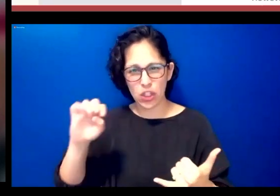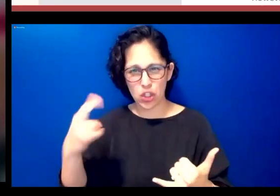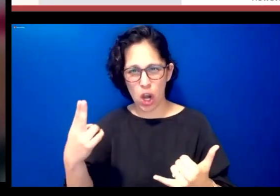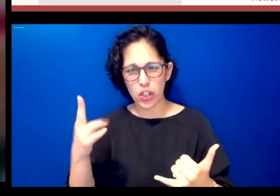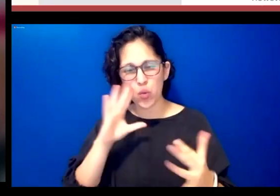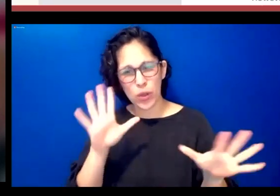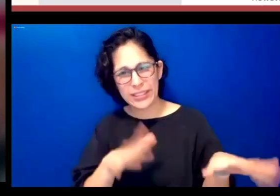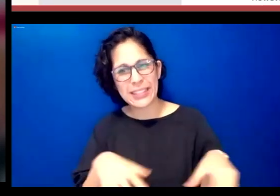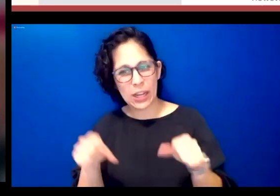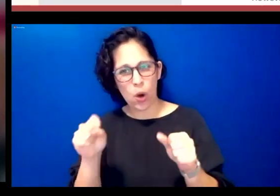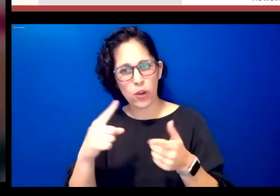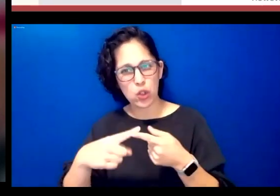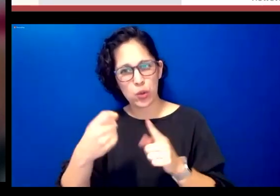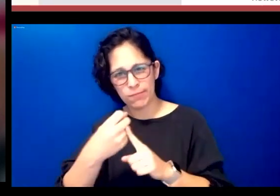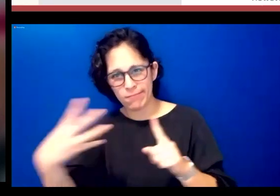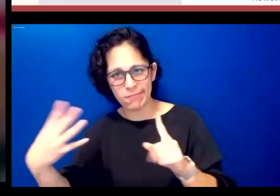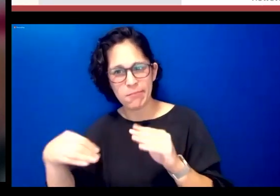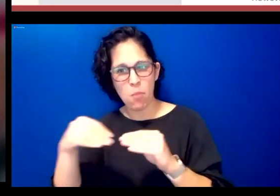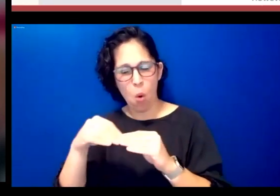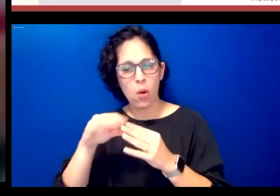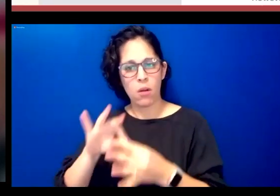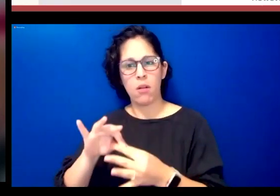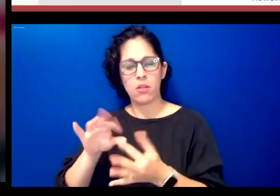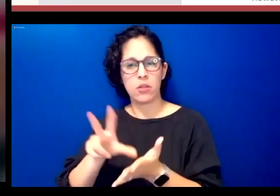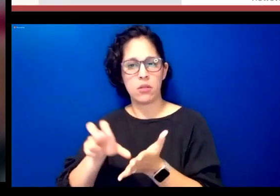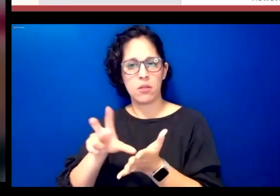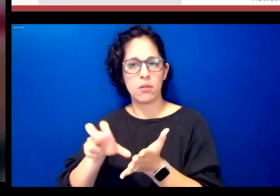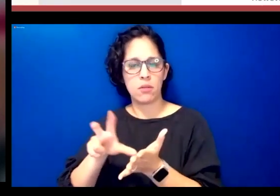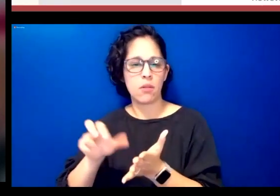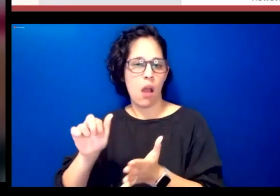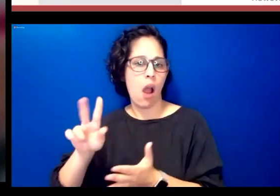to discuss the audio.